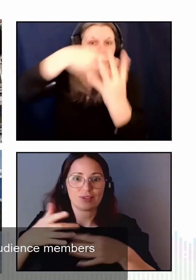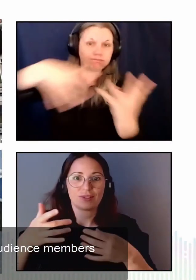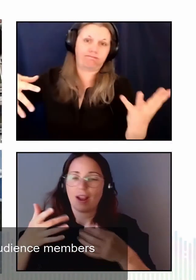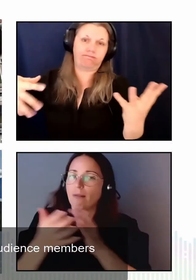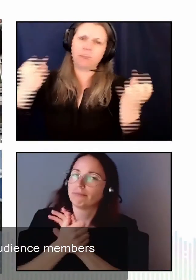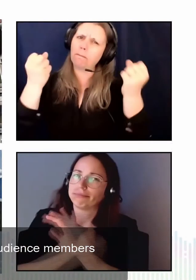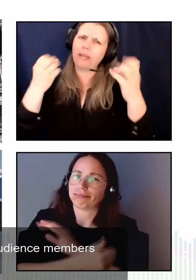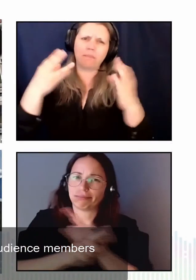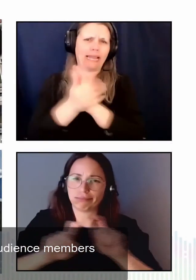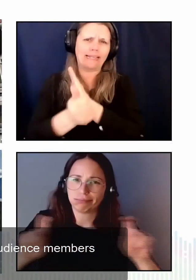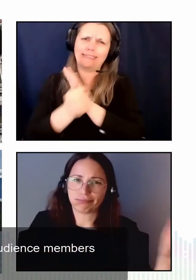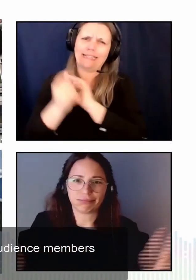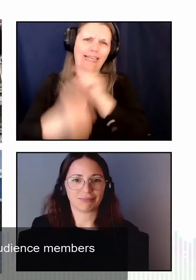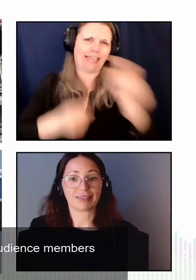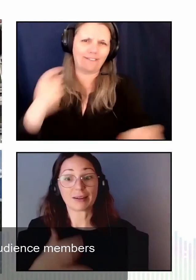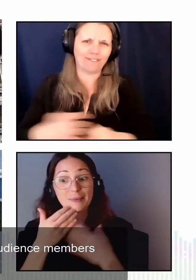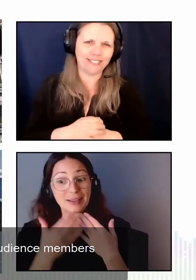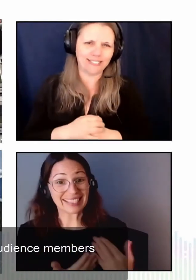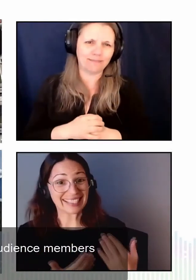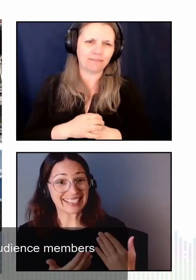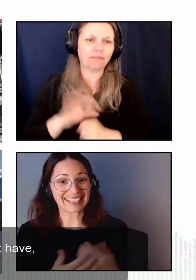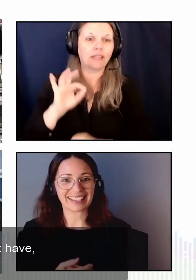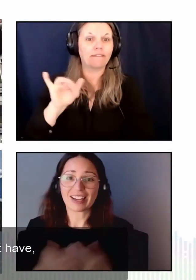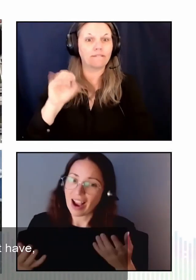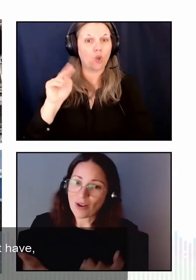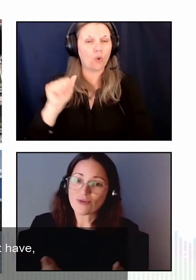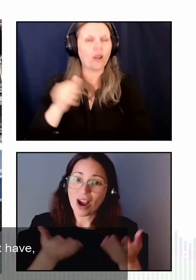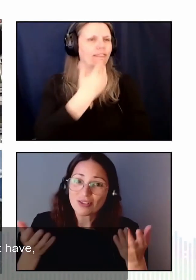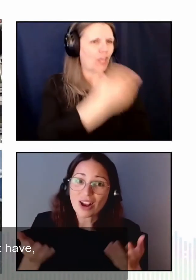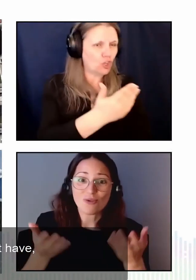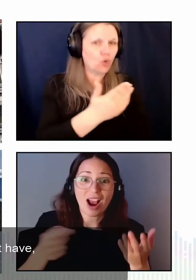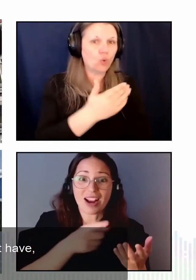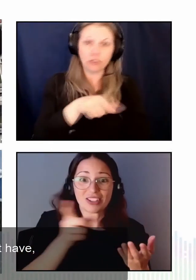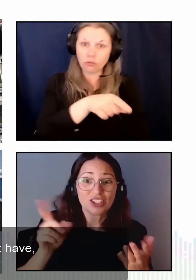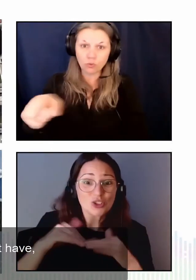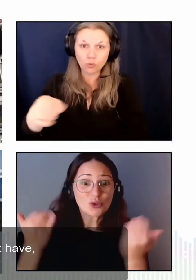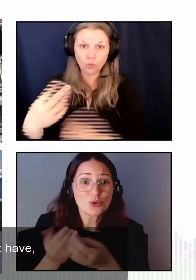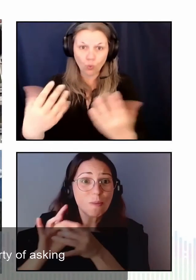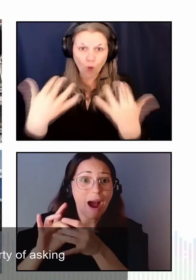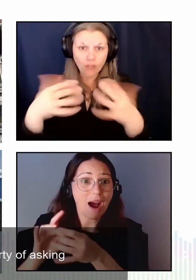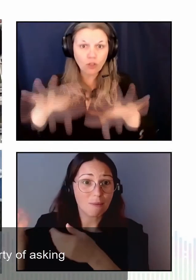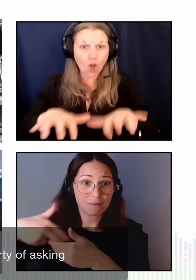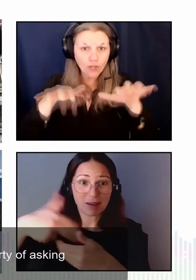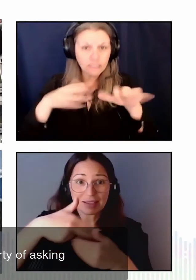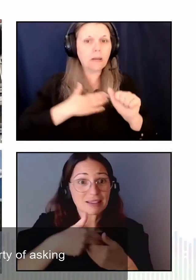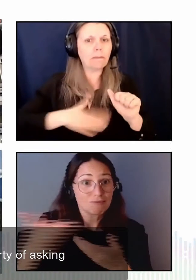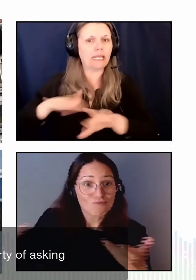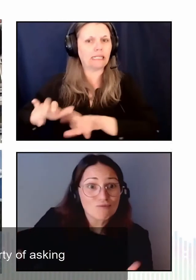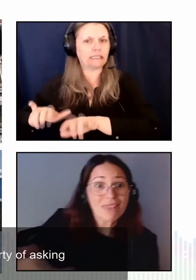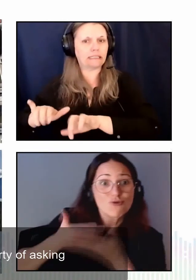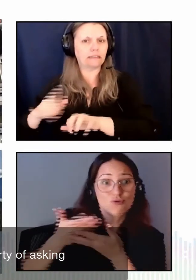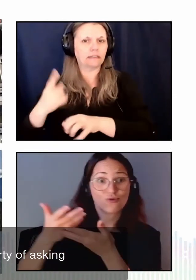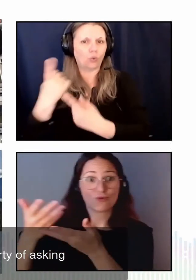Thank you. I'd encourage audience members again to submit any questions that you might have or comments for Ethel in the Q&A